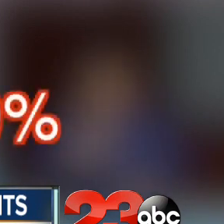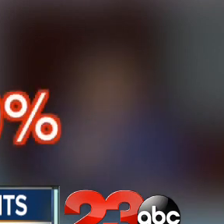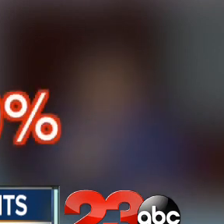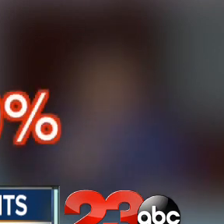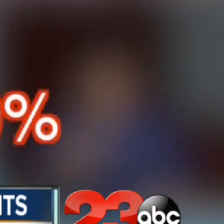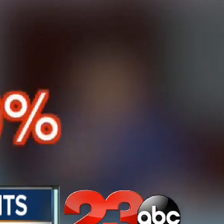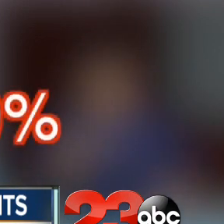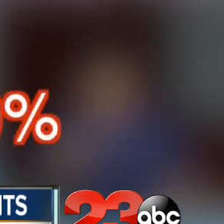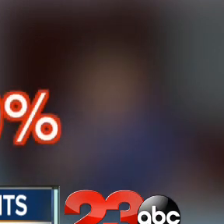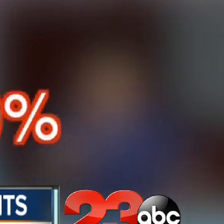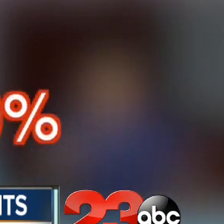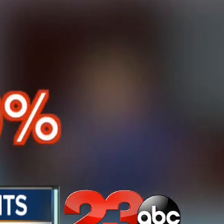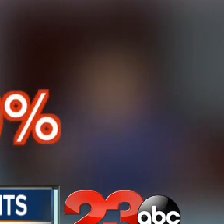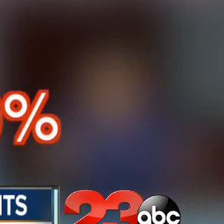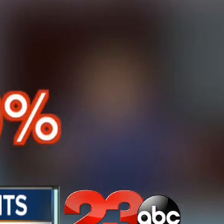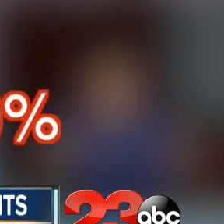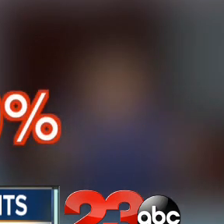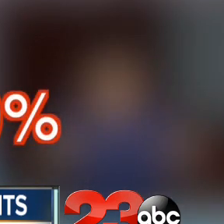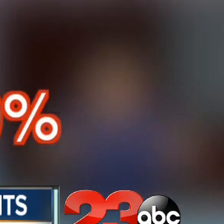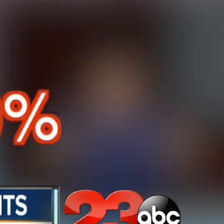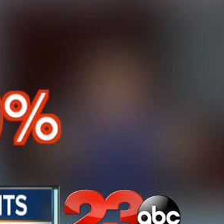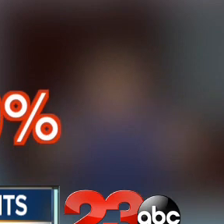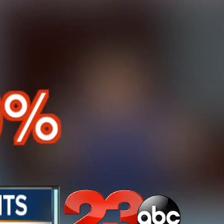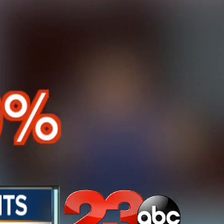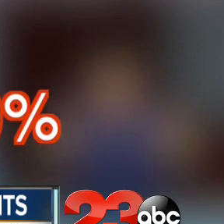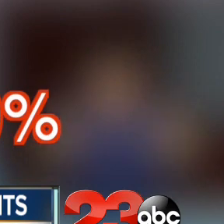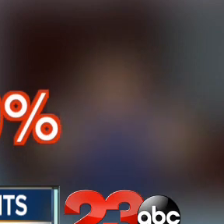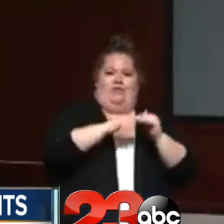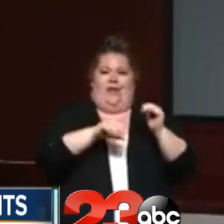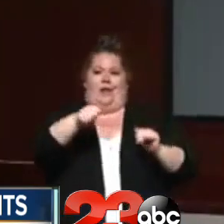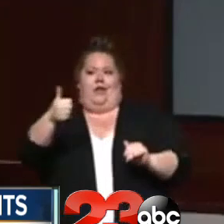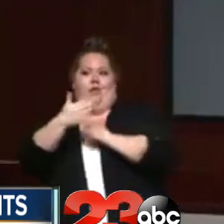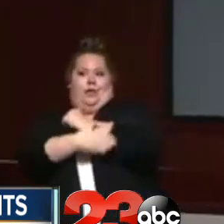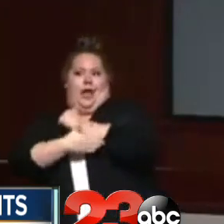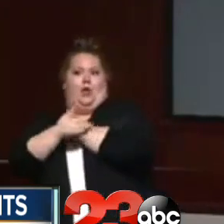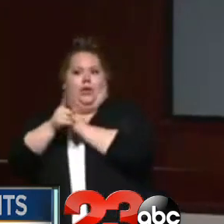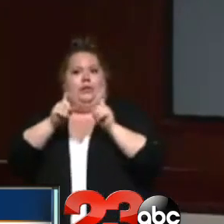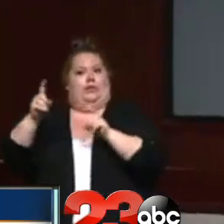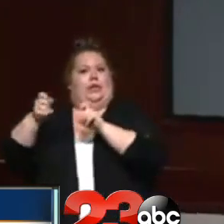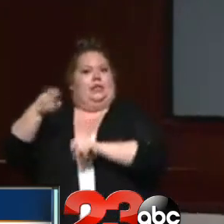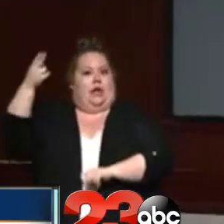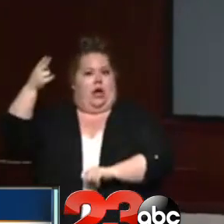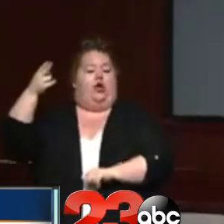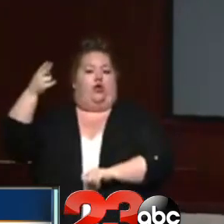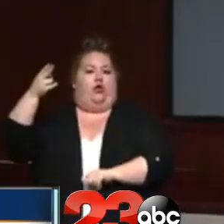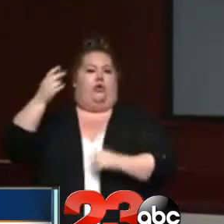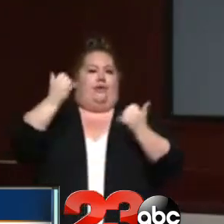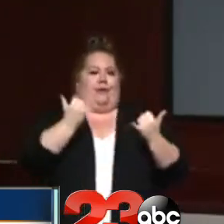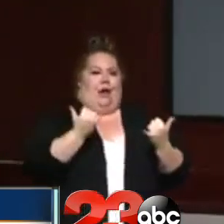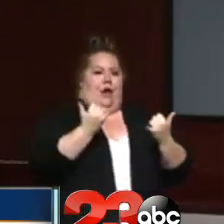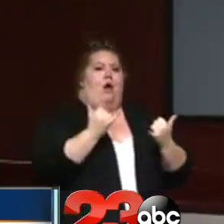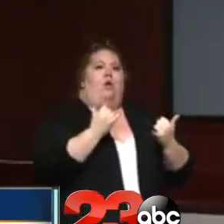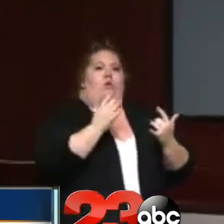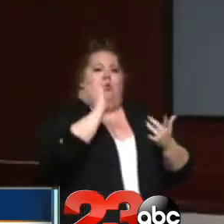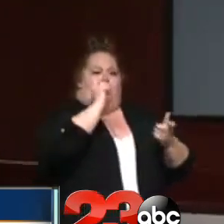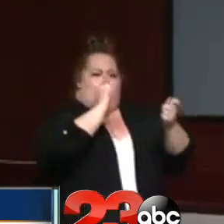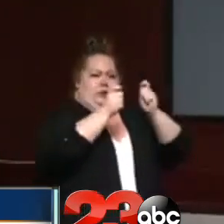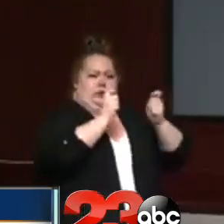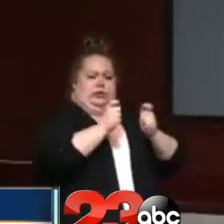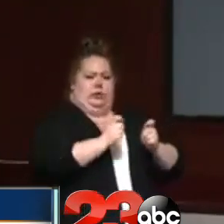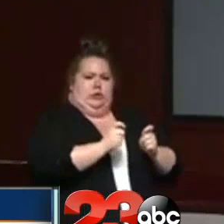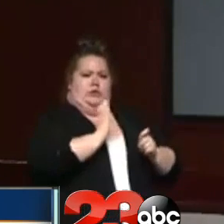but Alsop says this weekend the county was thrown a curveball by the state. They are artificially adjusting our case rate